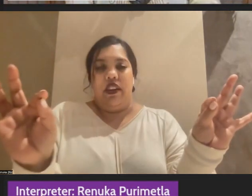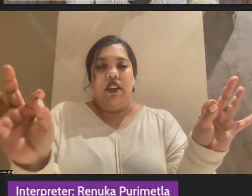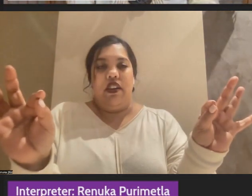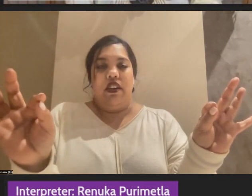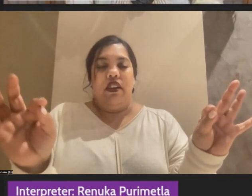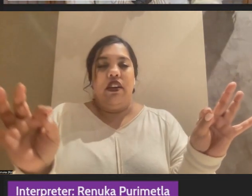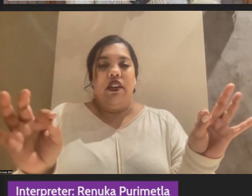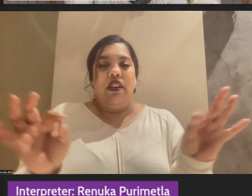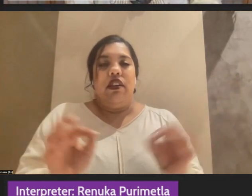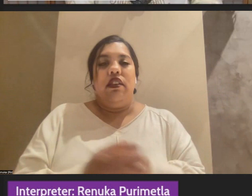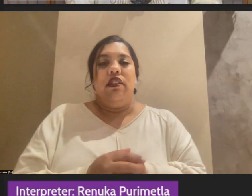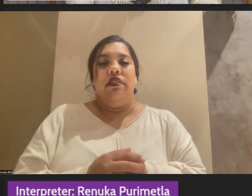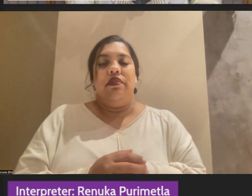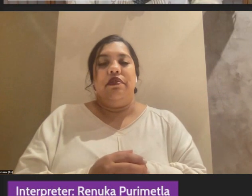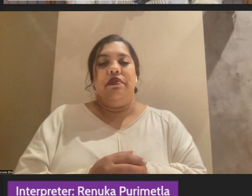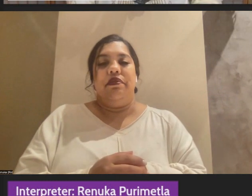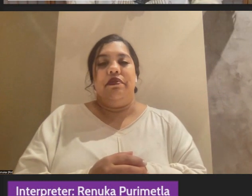liberation and emancipation.